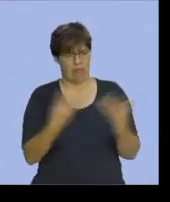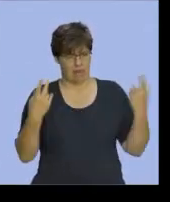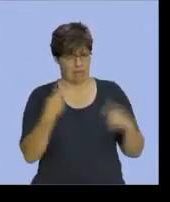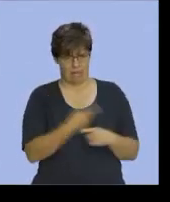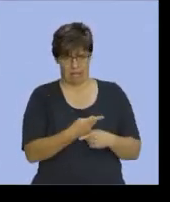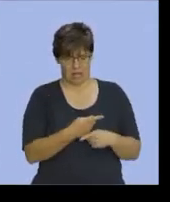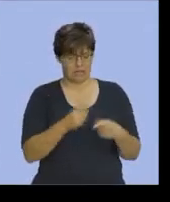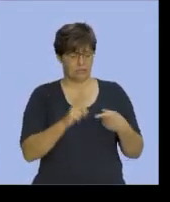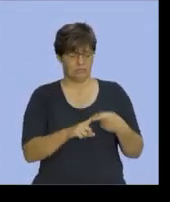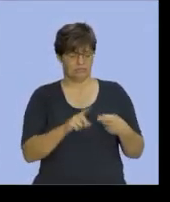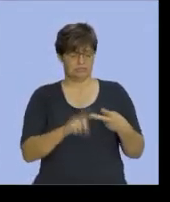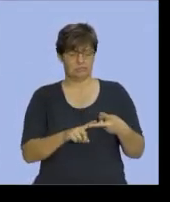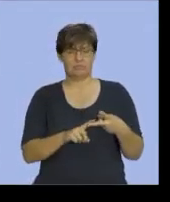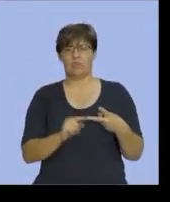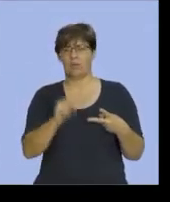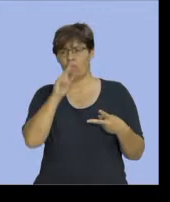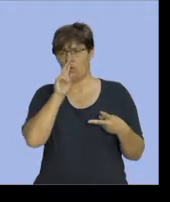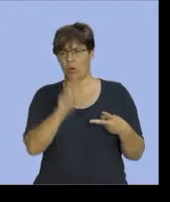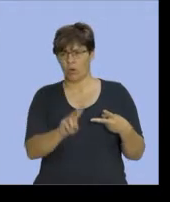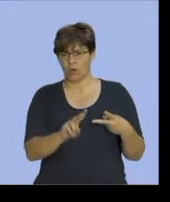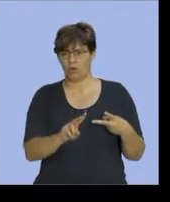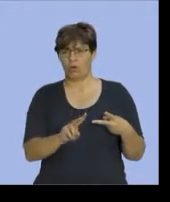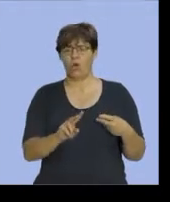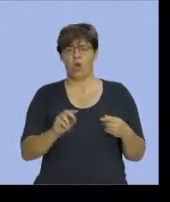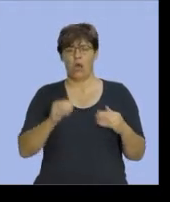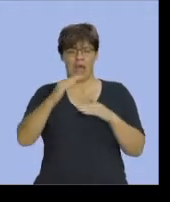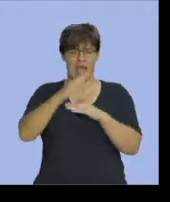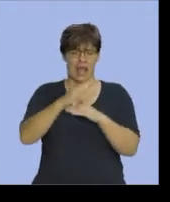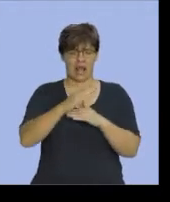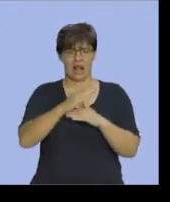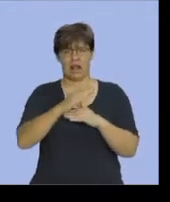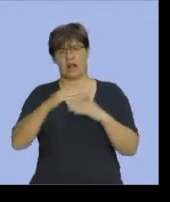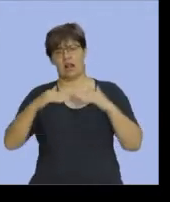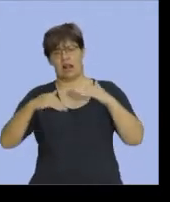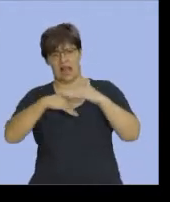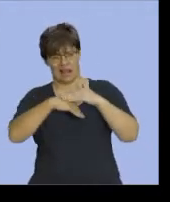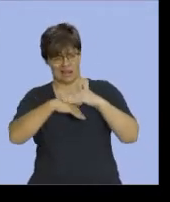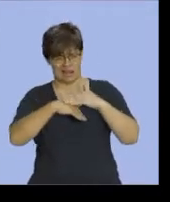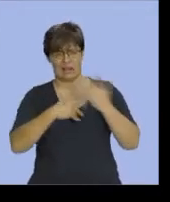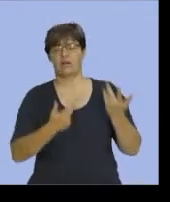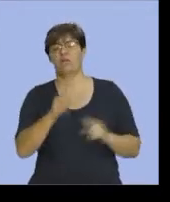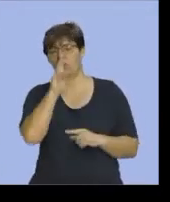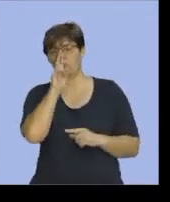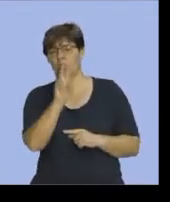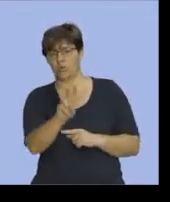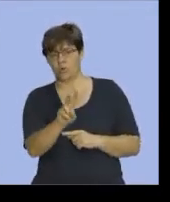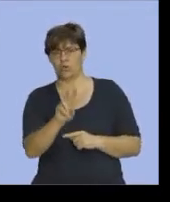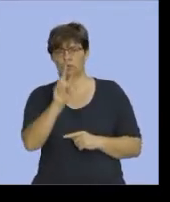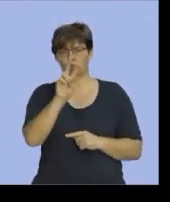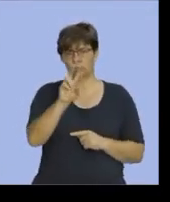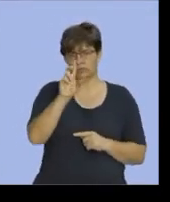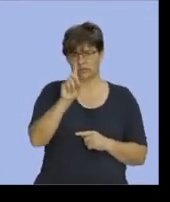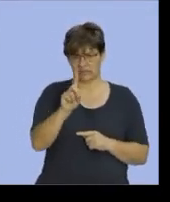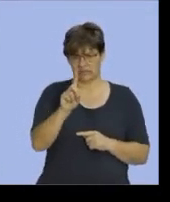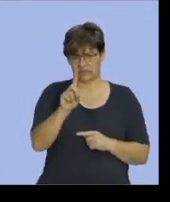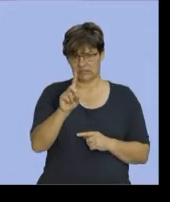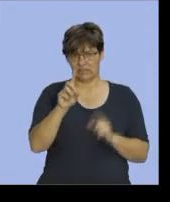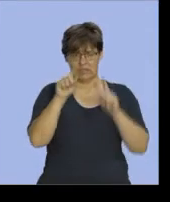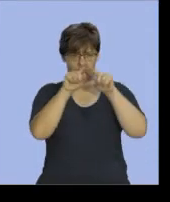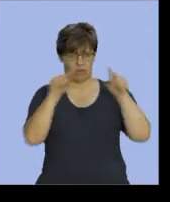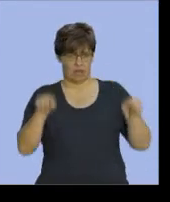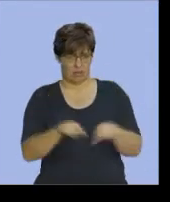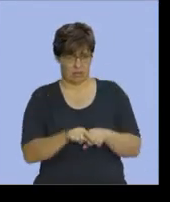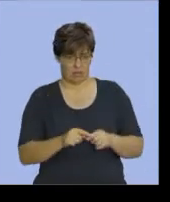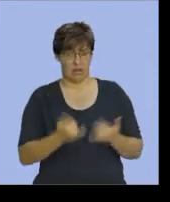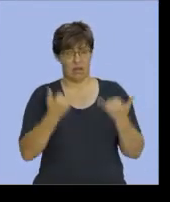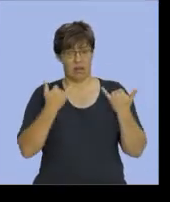at the concept of the two types of angles. We just looked at the concept of 2D triangles. Now